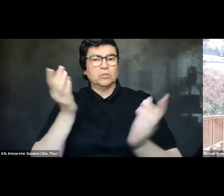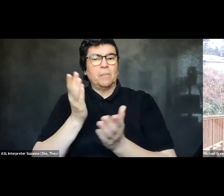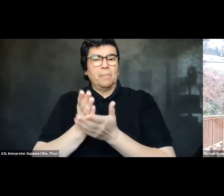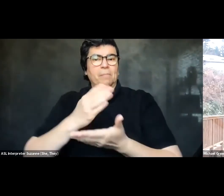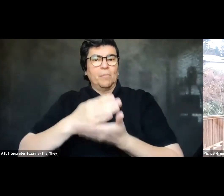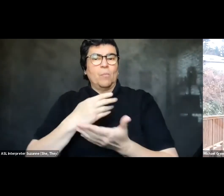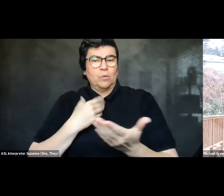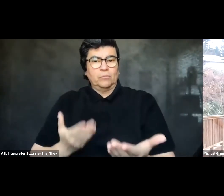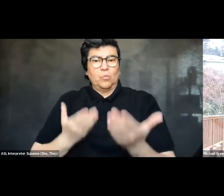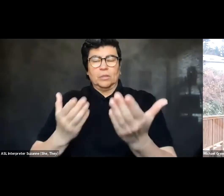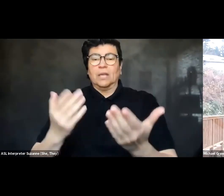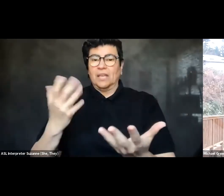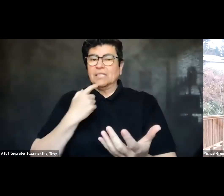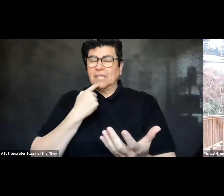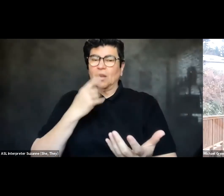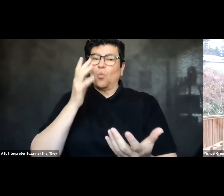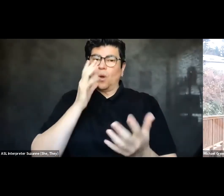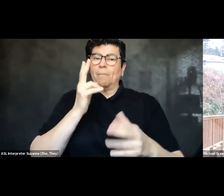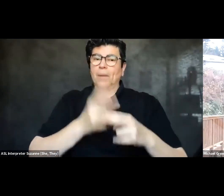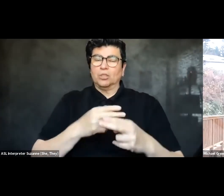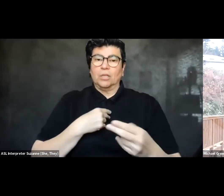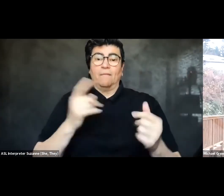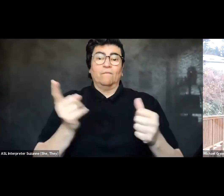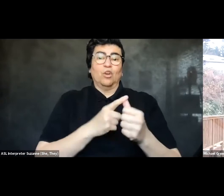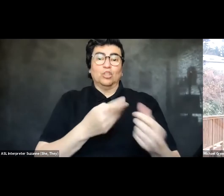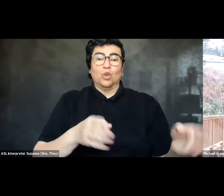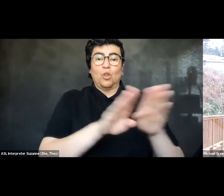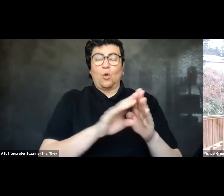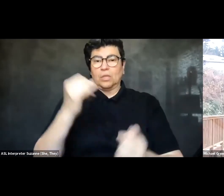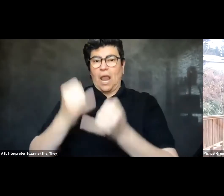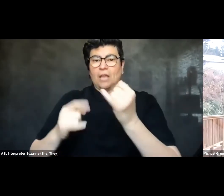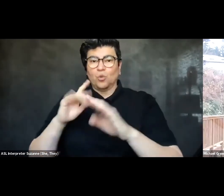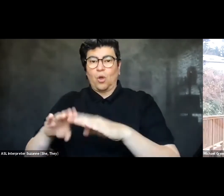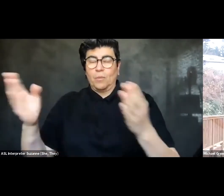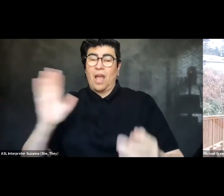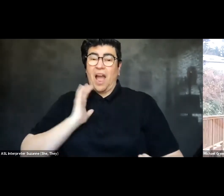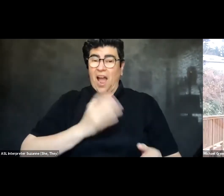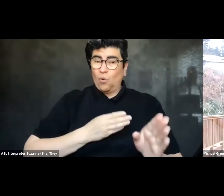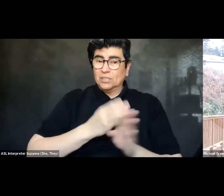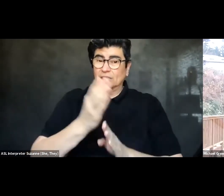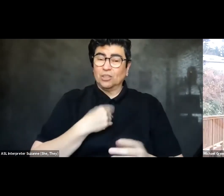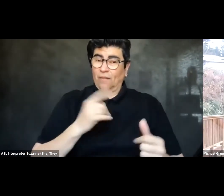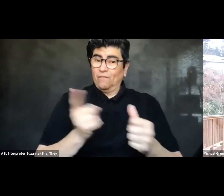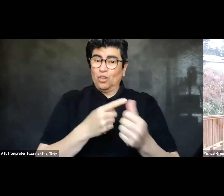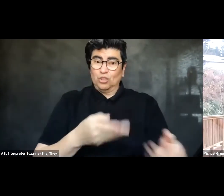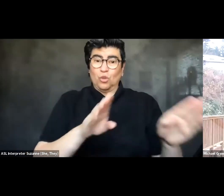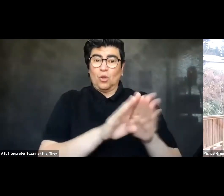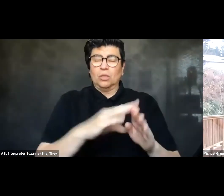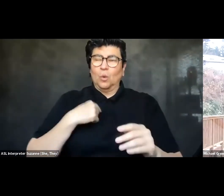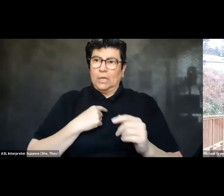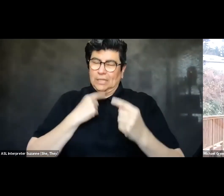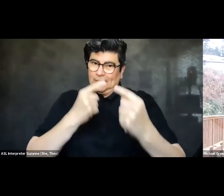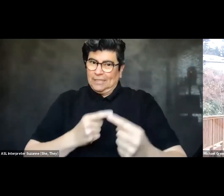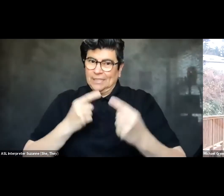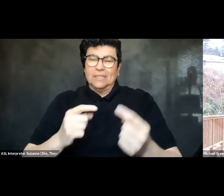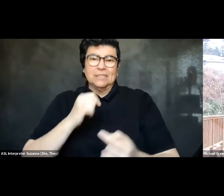mentioned being first to close and last to reopen. Our sector was first to close, and we are fighting now not to be